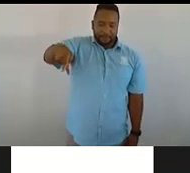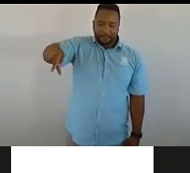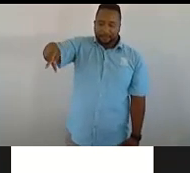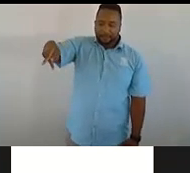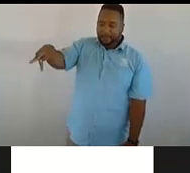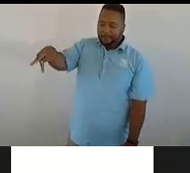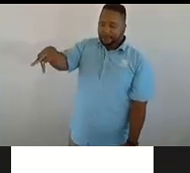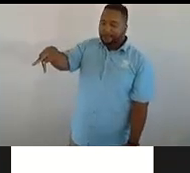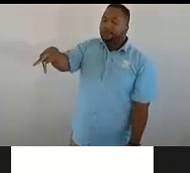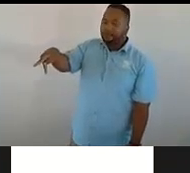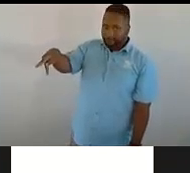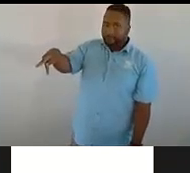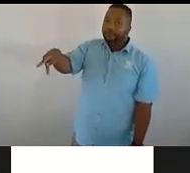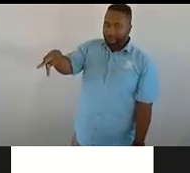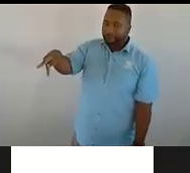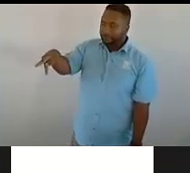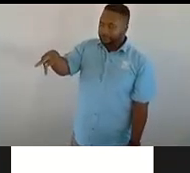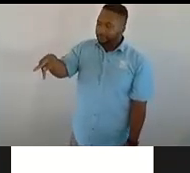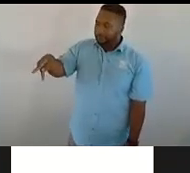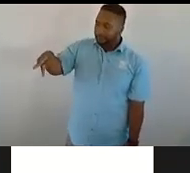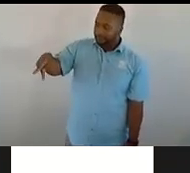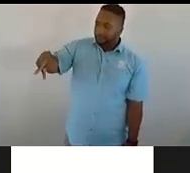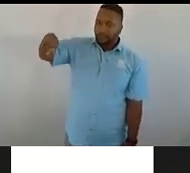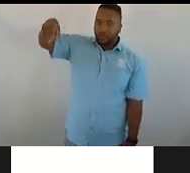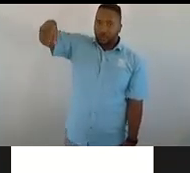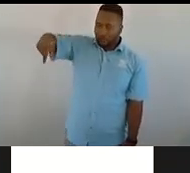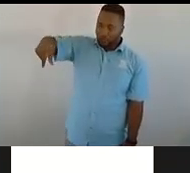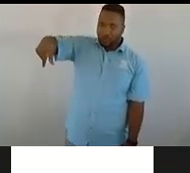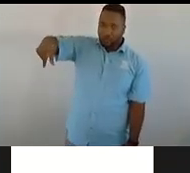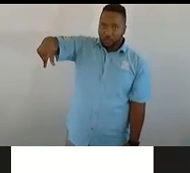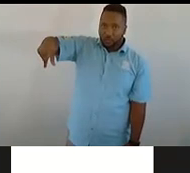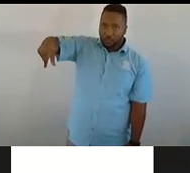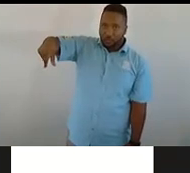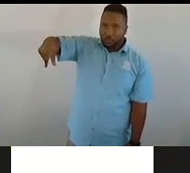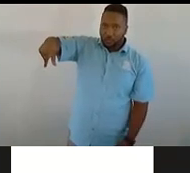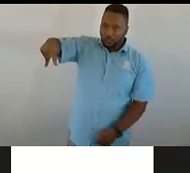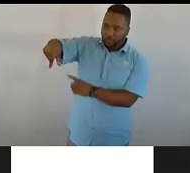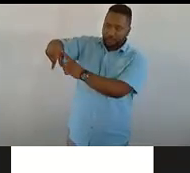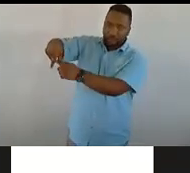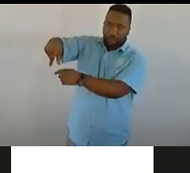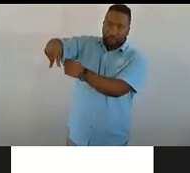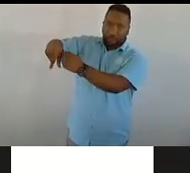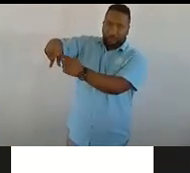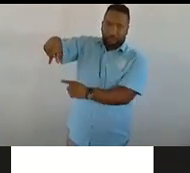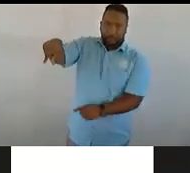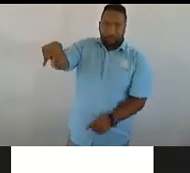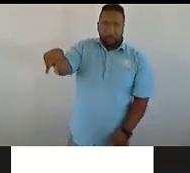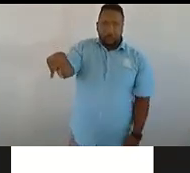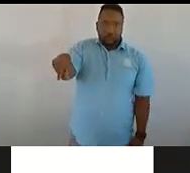middle finger, they aren't next to each other, but the one is in front of the other. So make sure that is correct. The